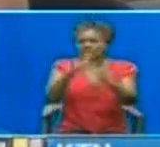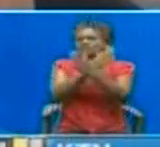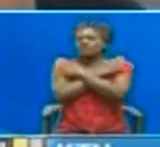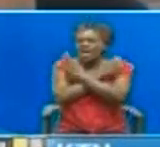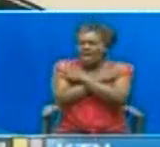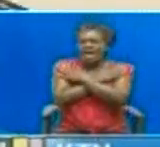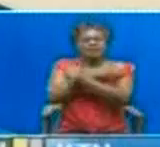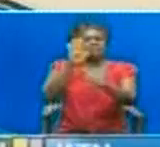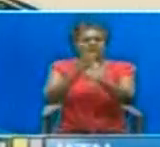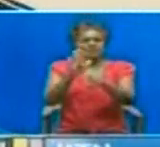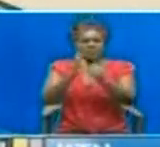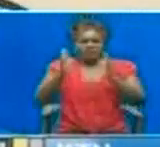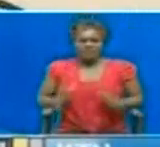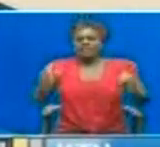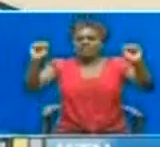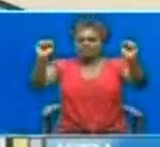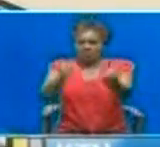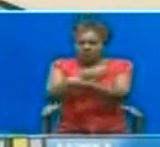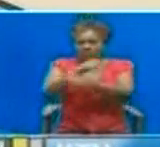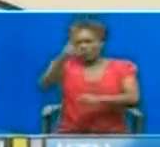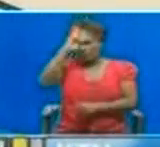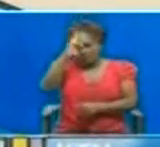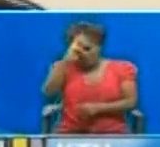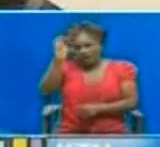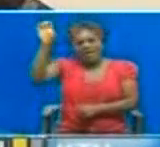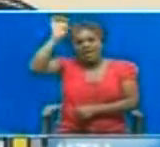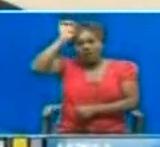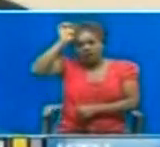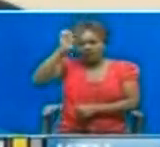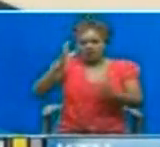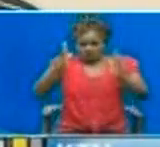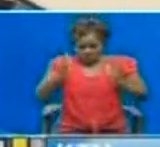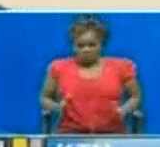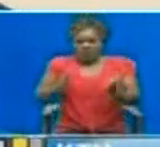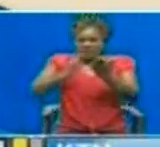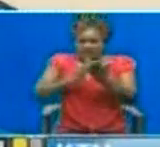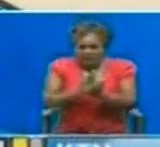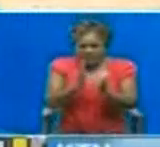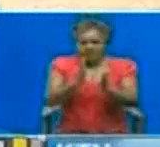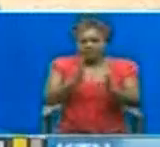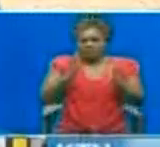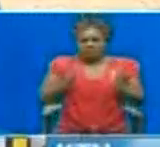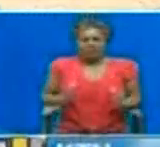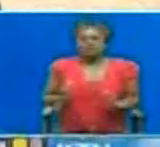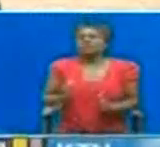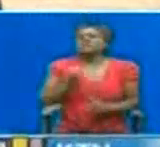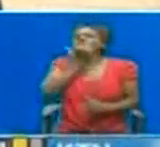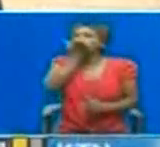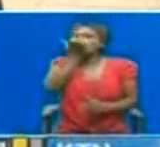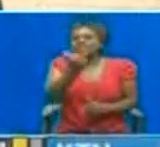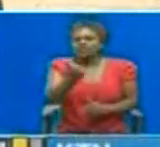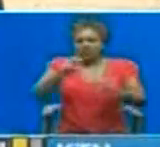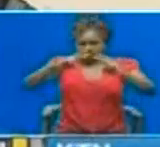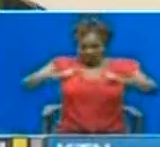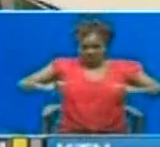friendly person. You cannot ask police. Meanwhile, in Eldoret, human rights activist Ken Wafula dismissed the